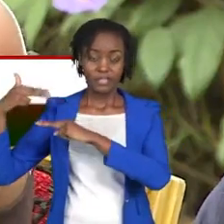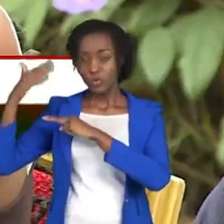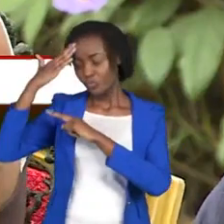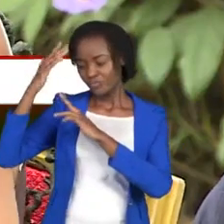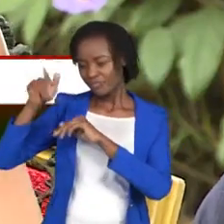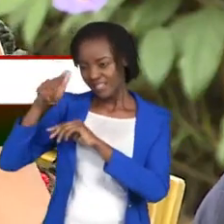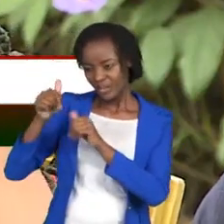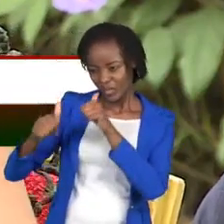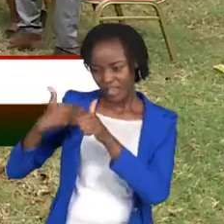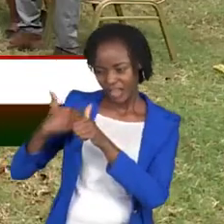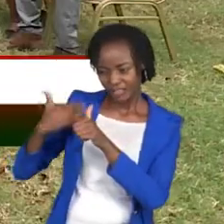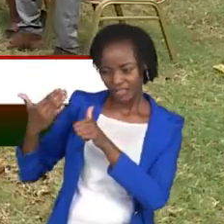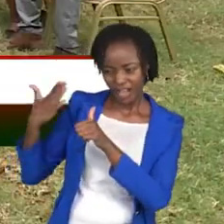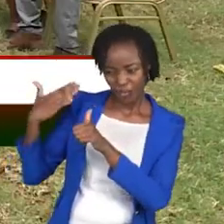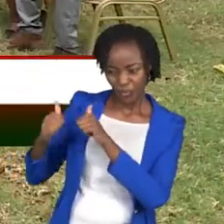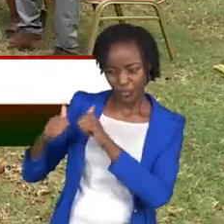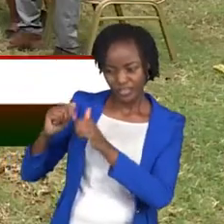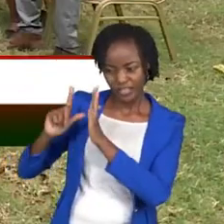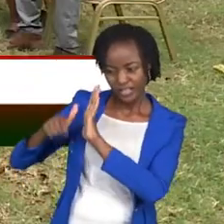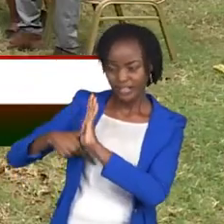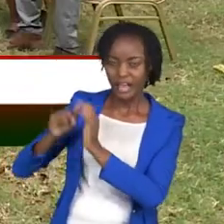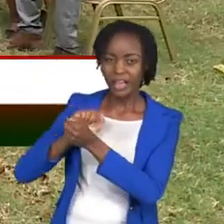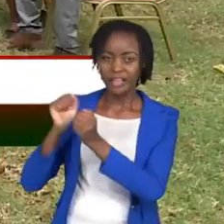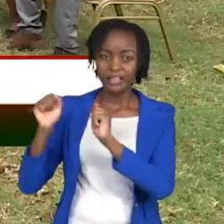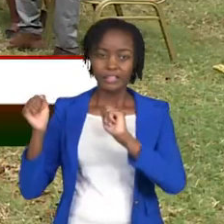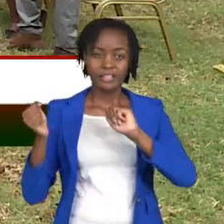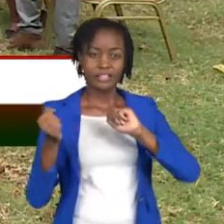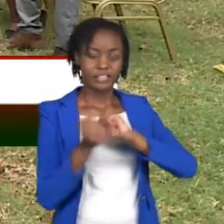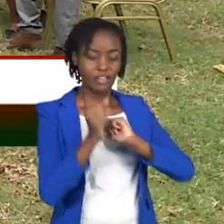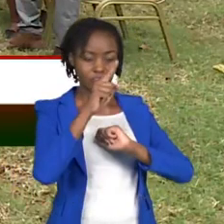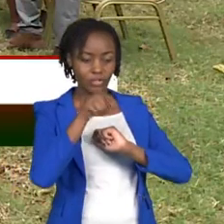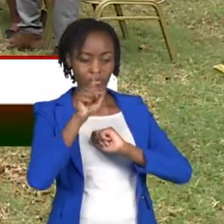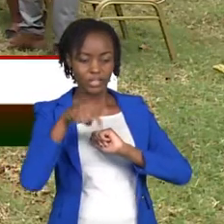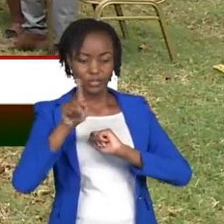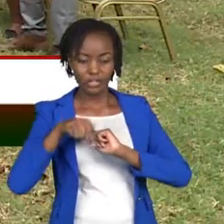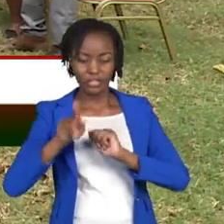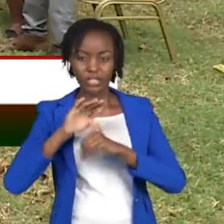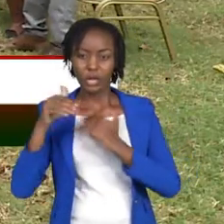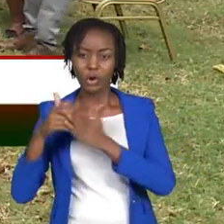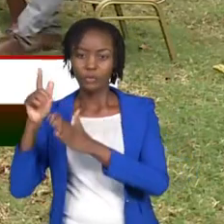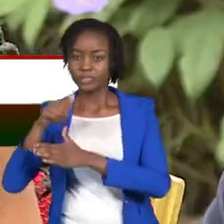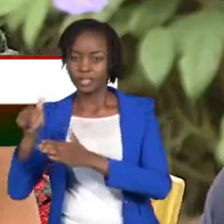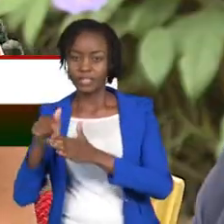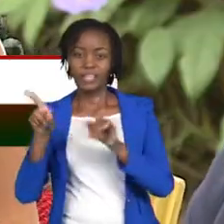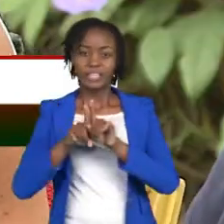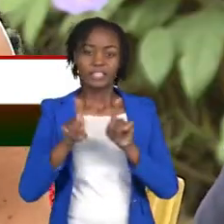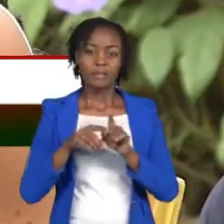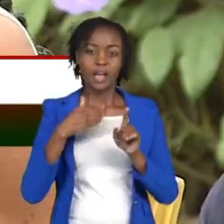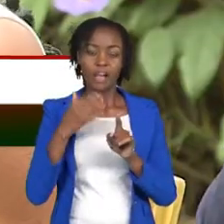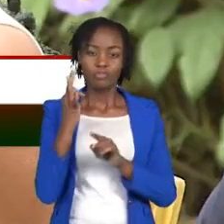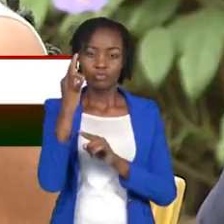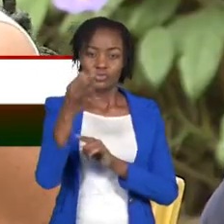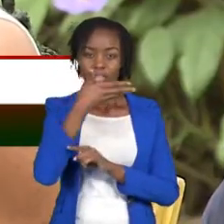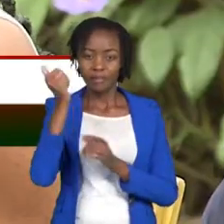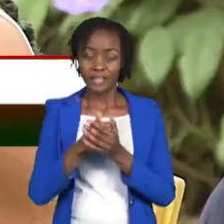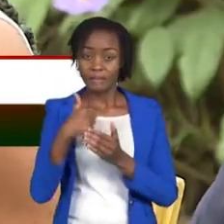that were there before, that you can make use of rectifying the mistakes and having a better future. So I celebrate Kenya